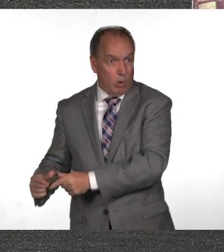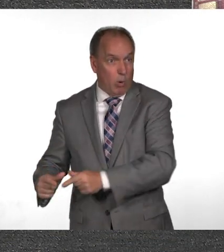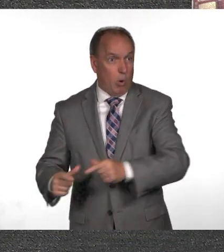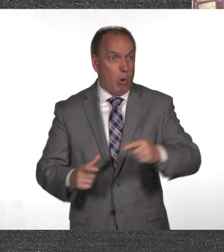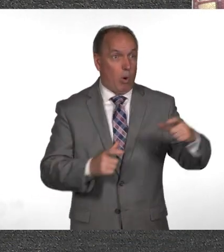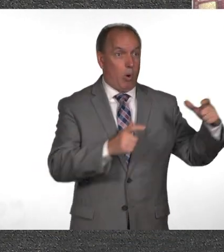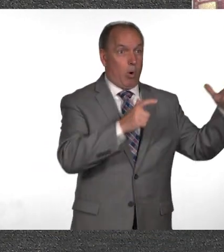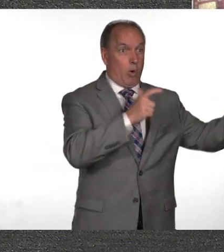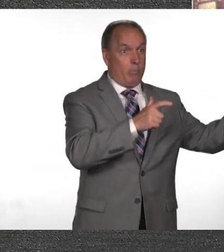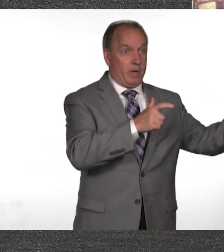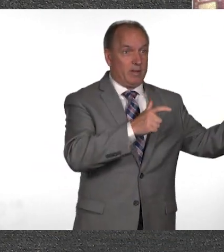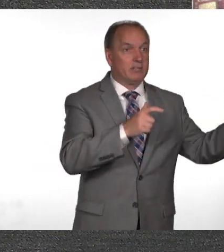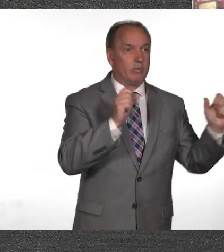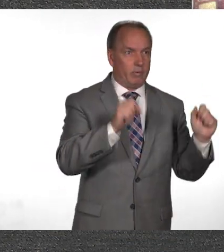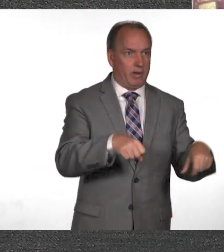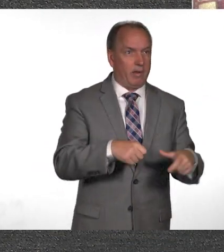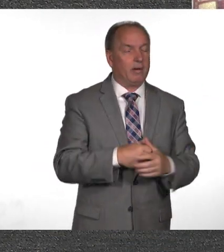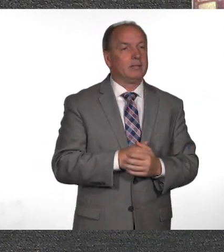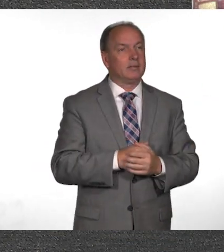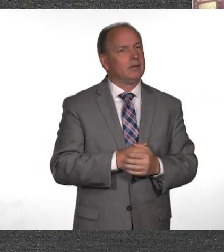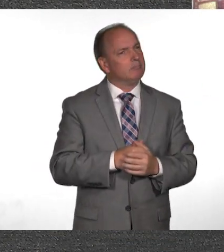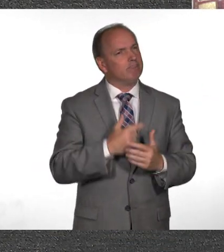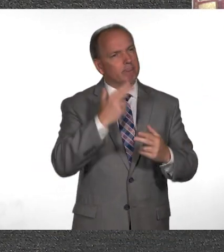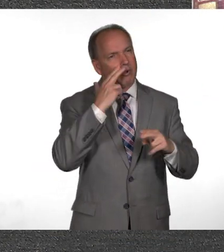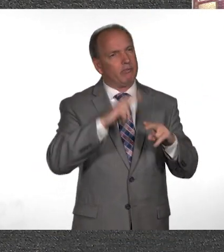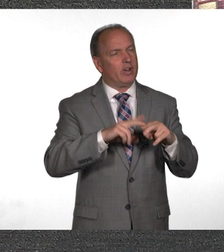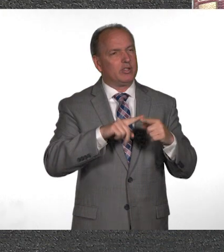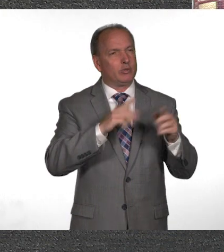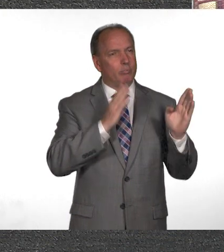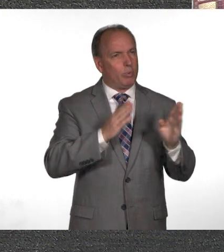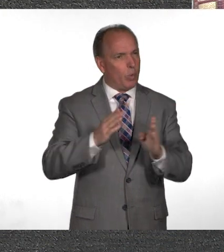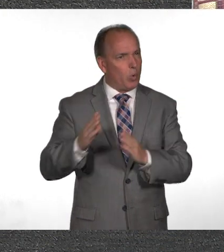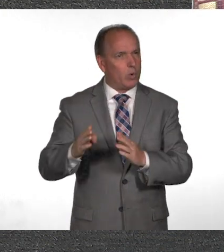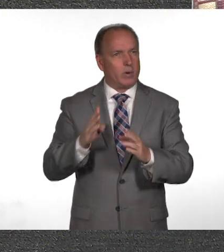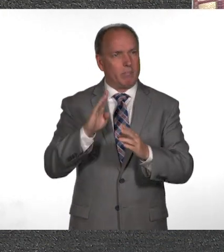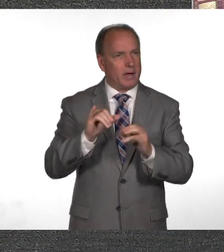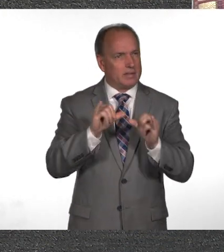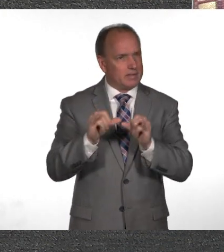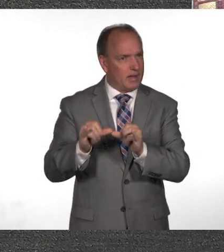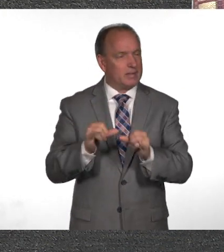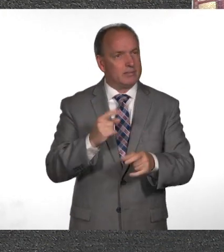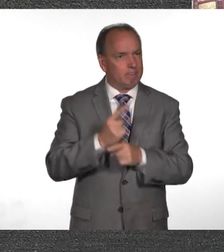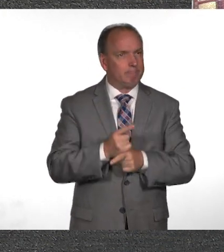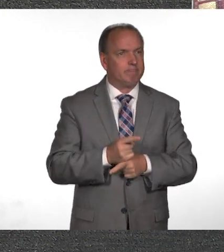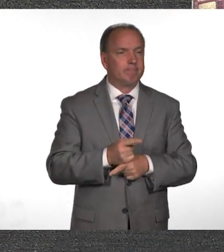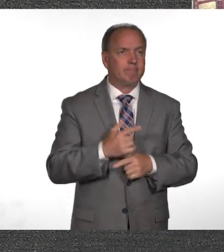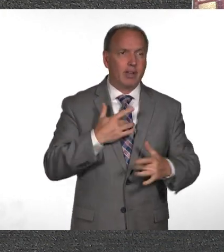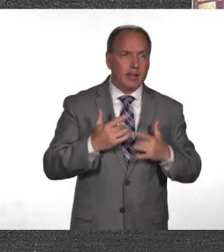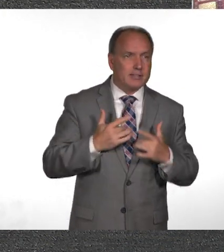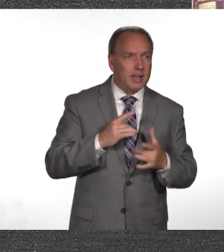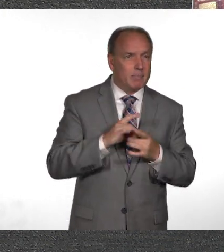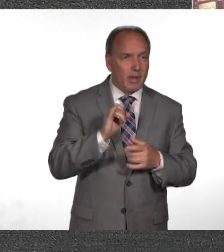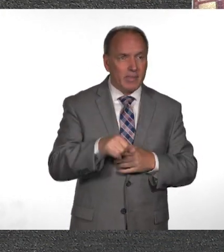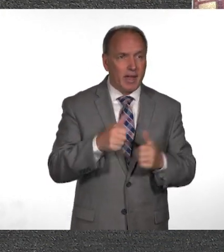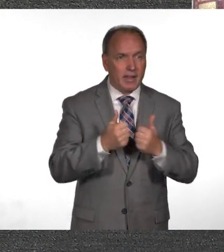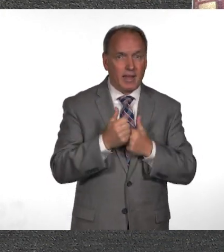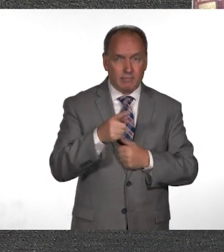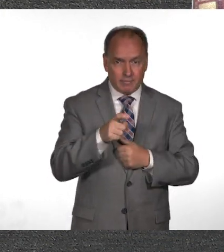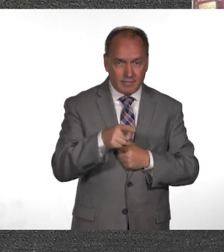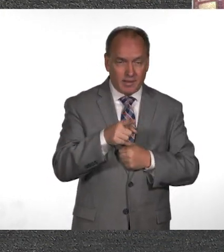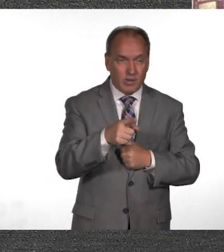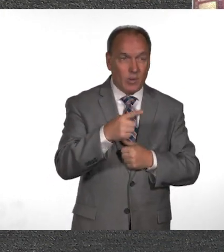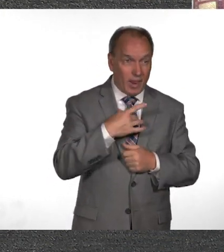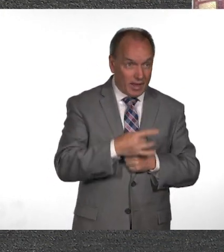up to the biggest. Yeah, it's kind of fun to put things in order by size, isn't it? Oh, you got excited about that game, didn't you,